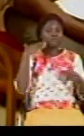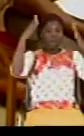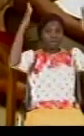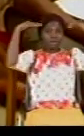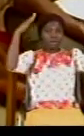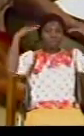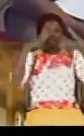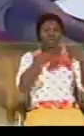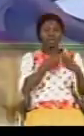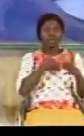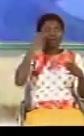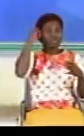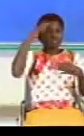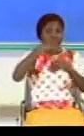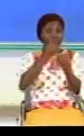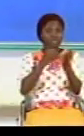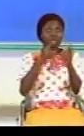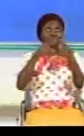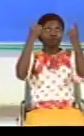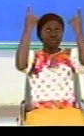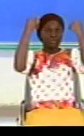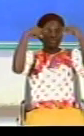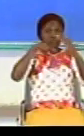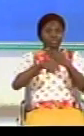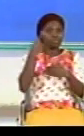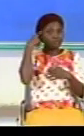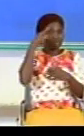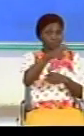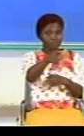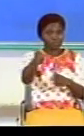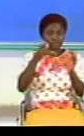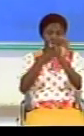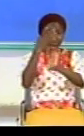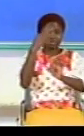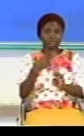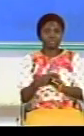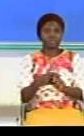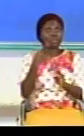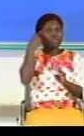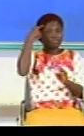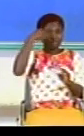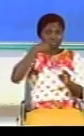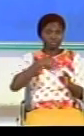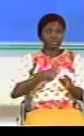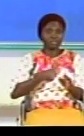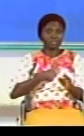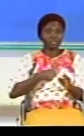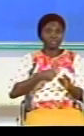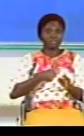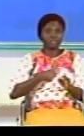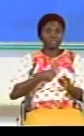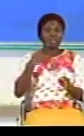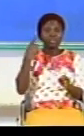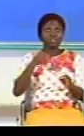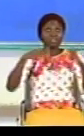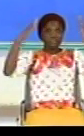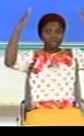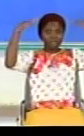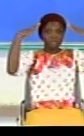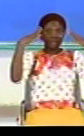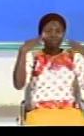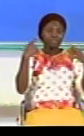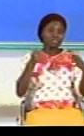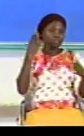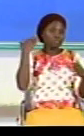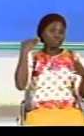you. For you. For me. The rain, the former rain and the